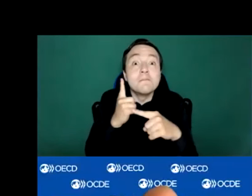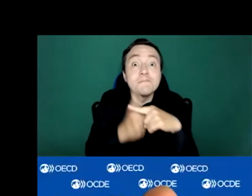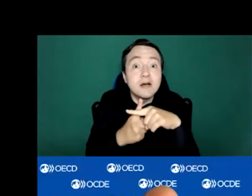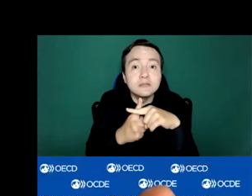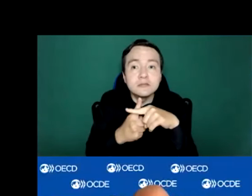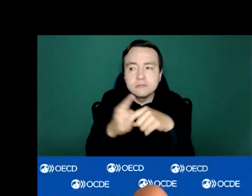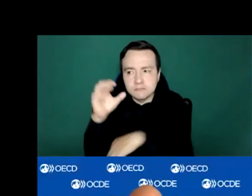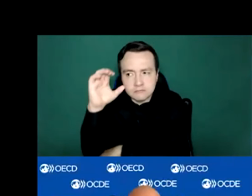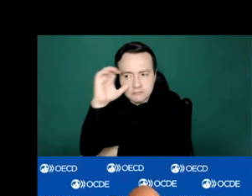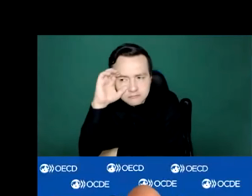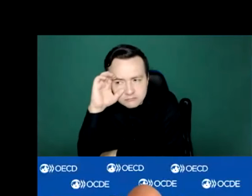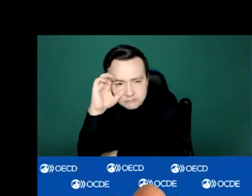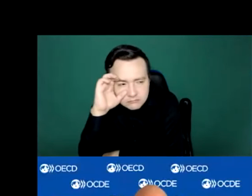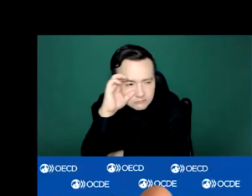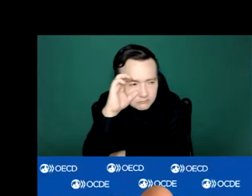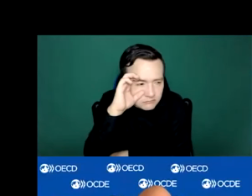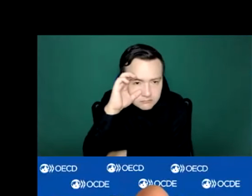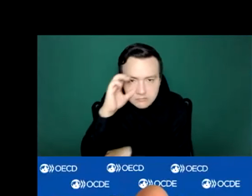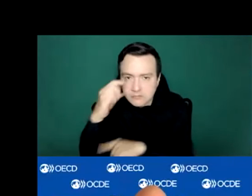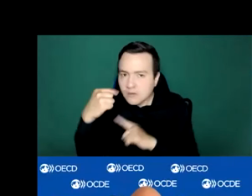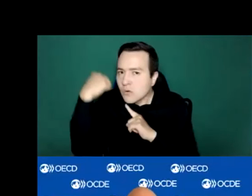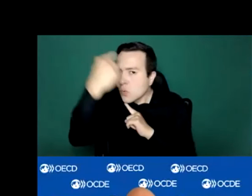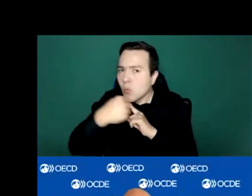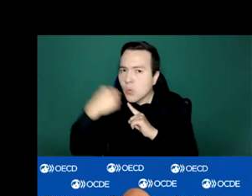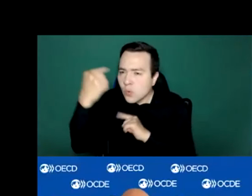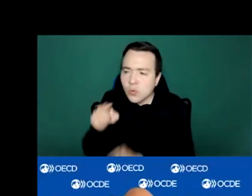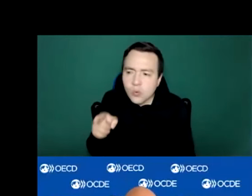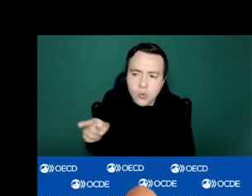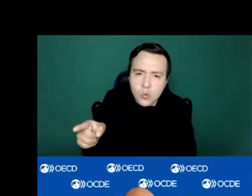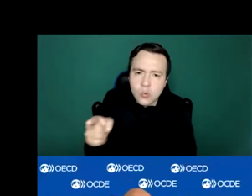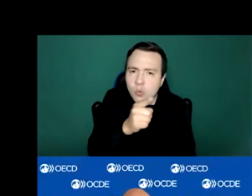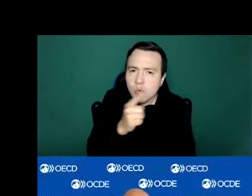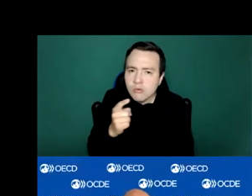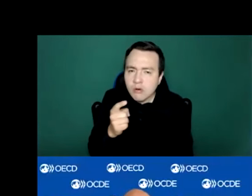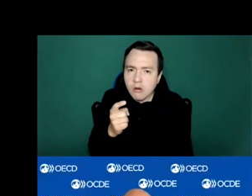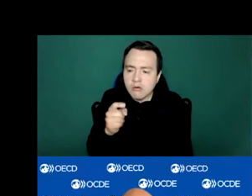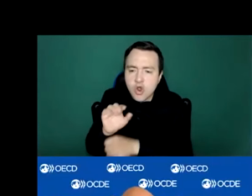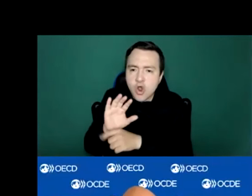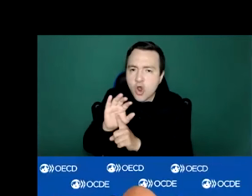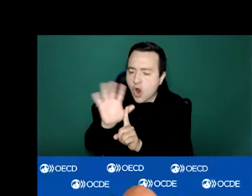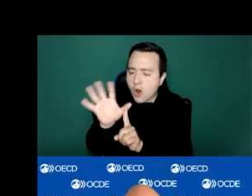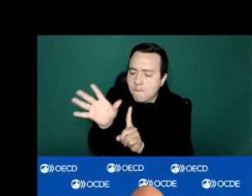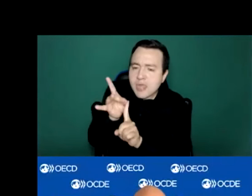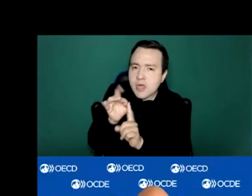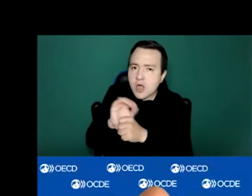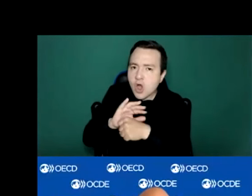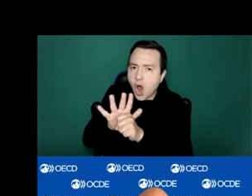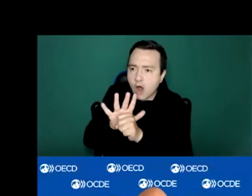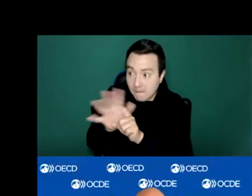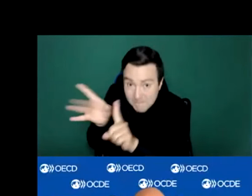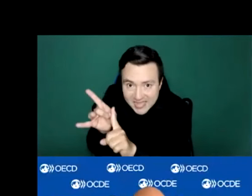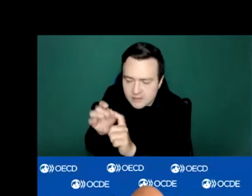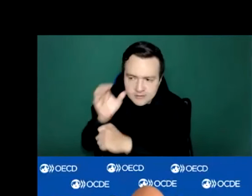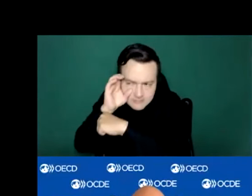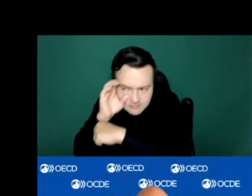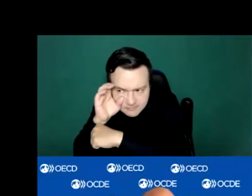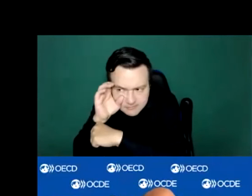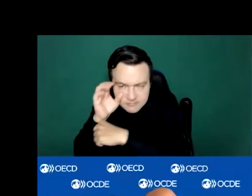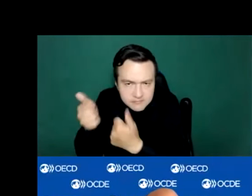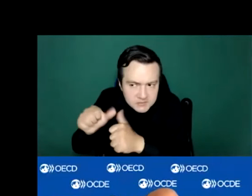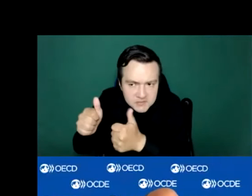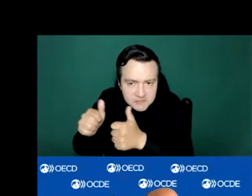COVID patients, following up after the hospitalized patients come back to the community, and promoting public health measures. Very